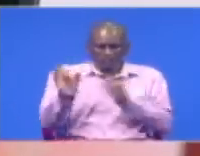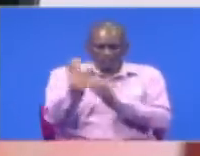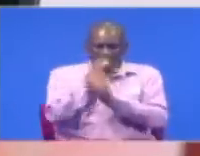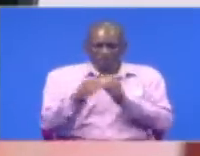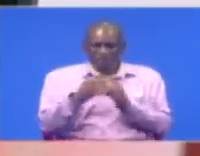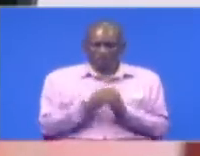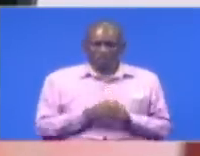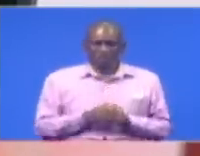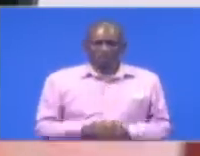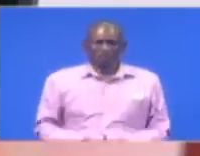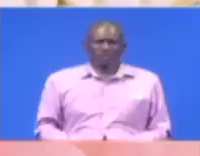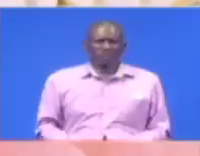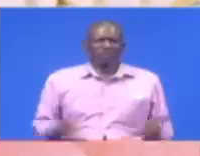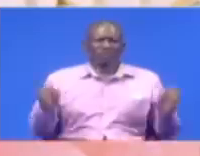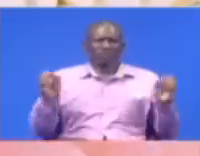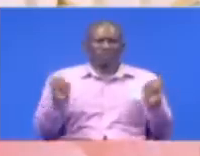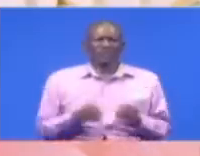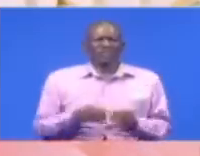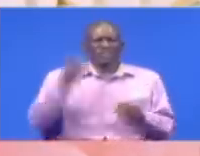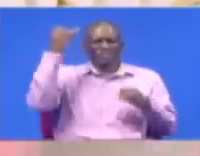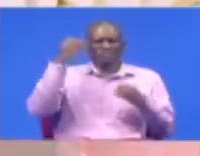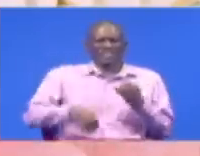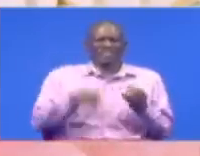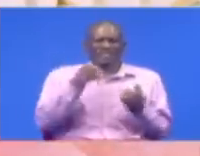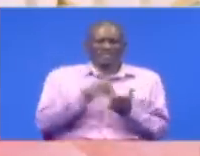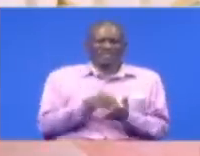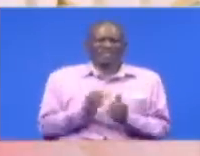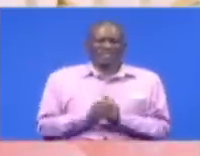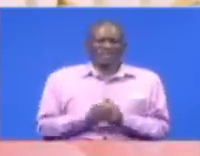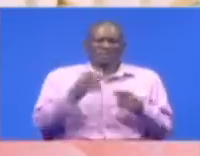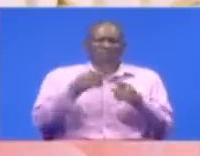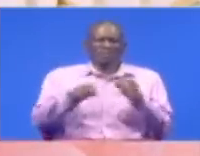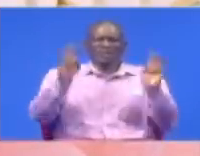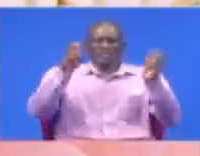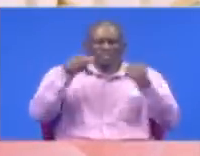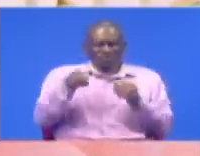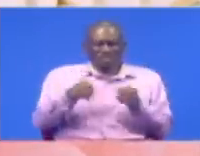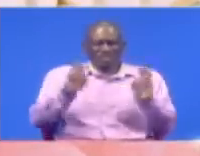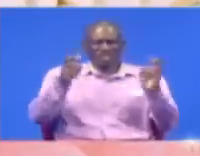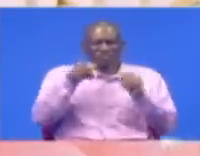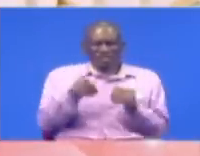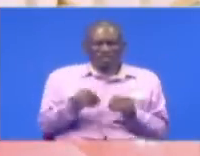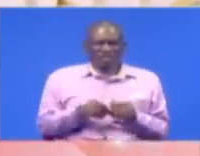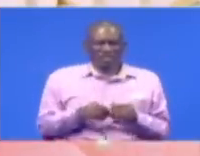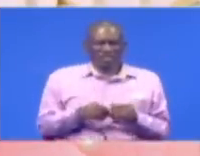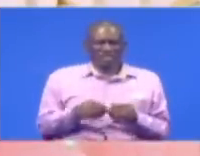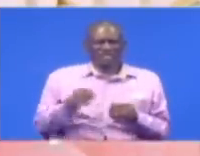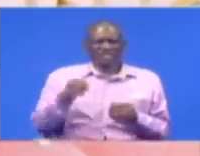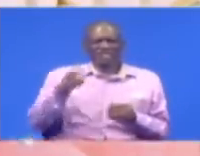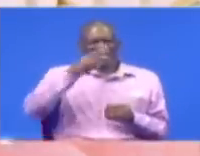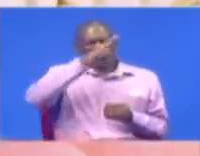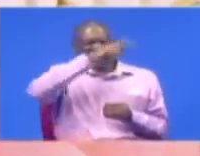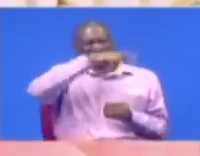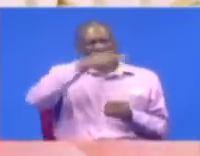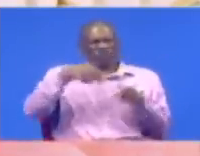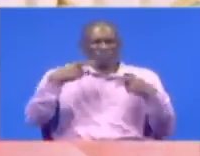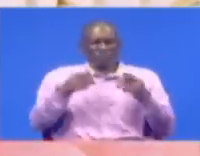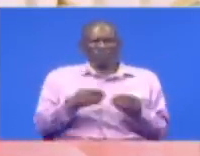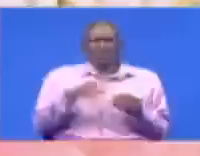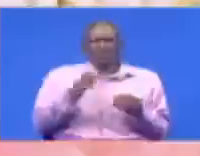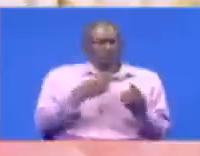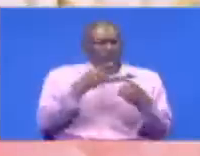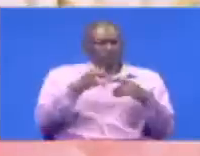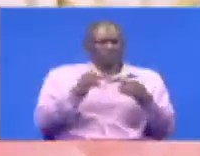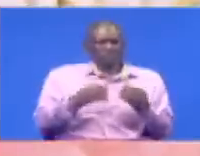Kenya. Okay, finally. But the issue here is perception. You've propounded the